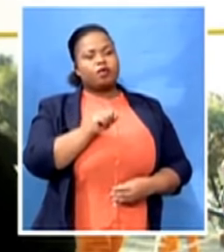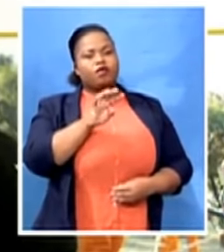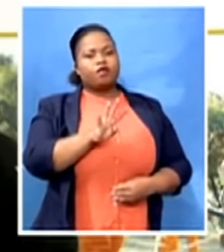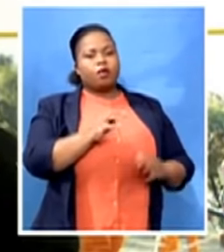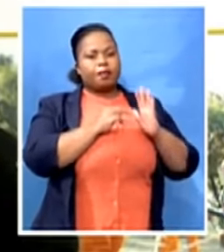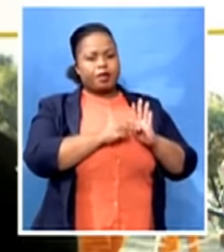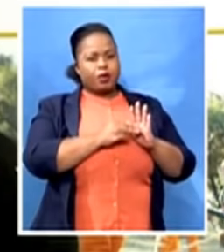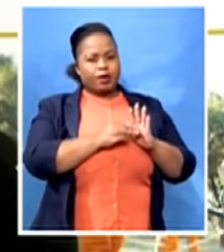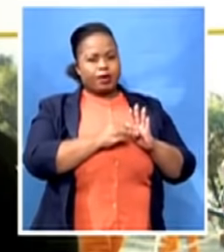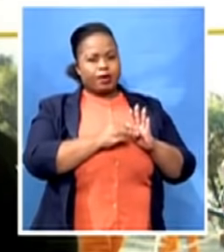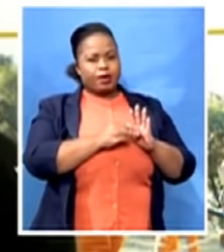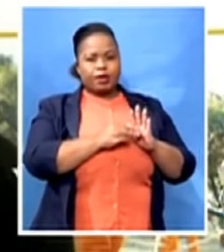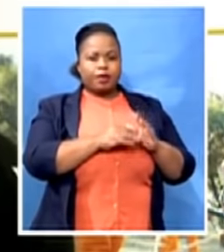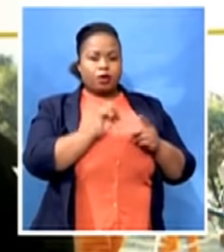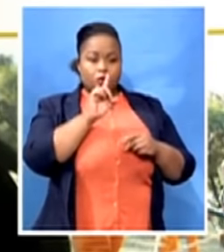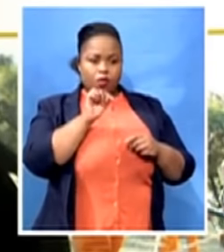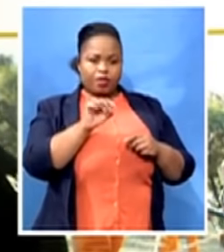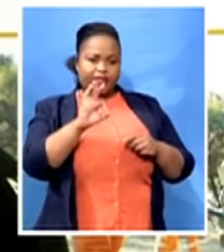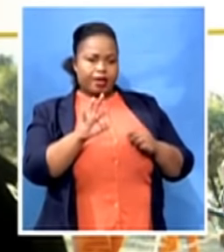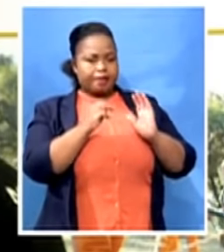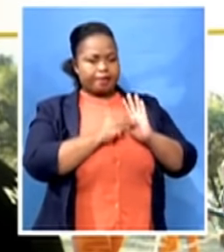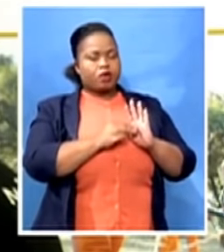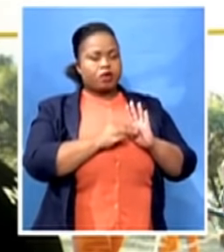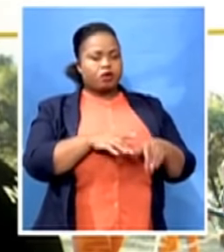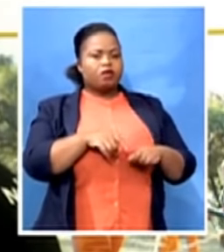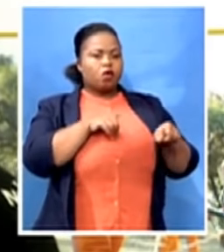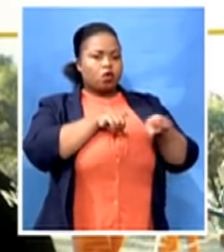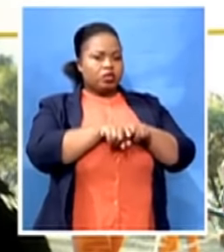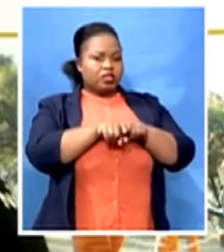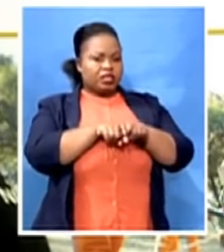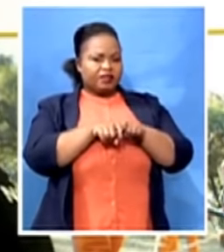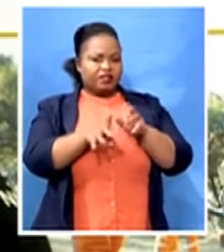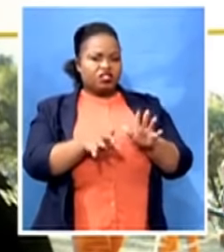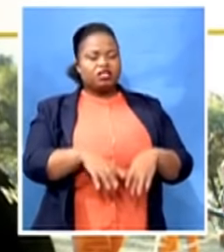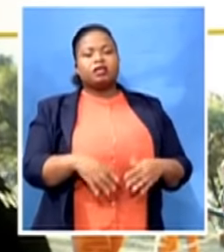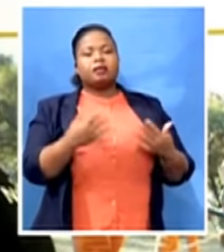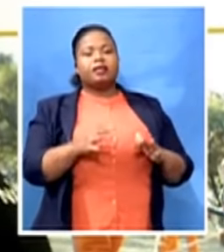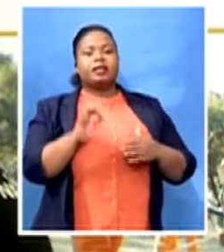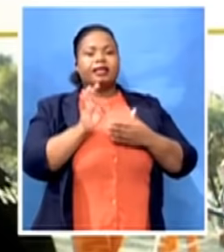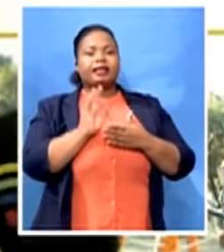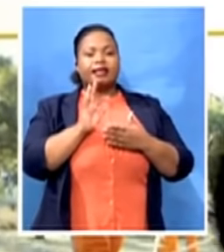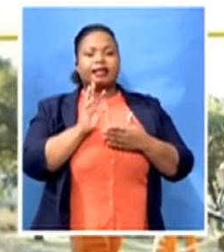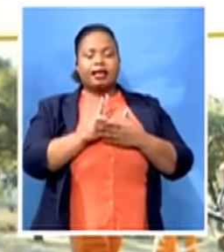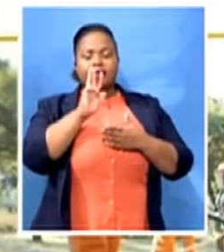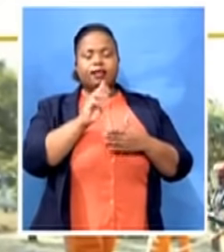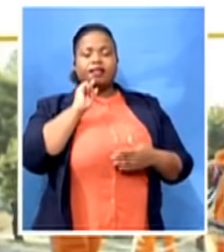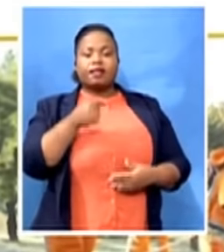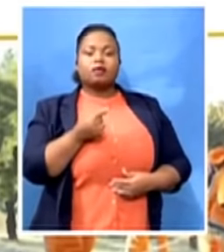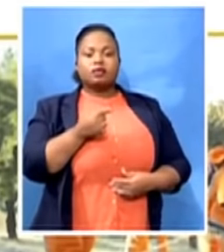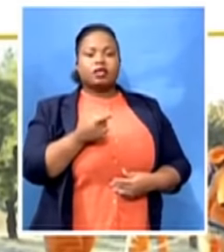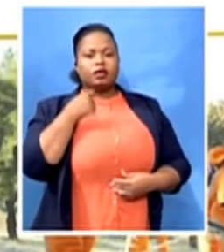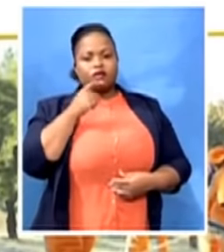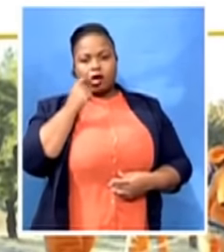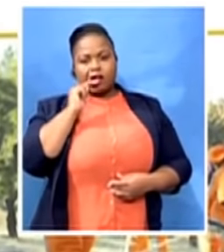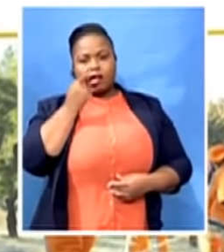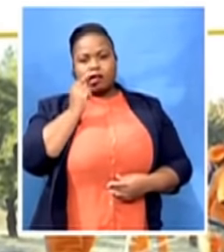tested. And as for the testing, it's 19,000 that have been tested already in the province. MEC, we